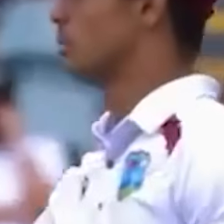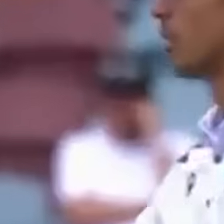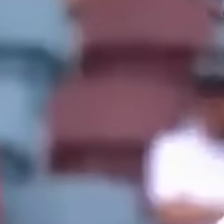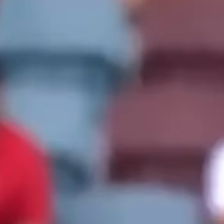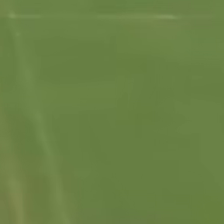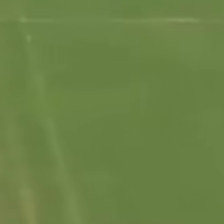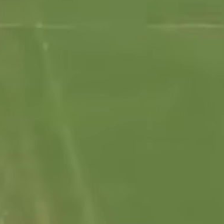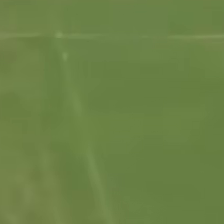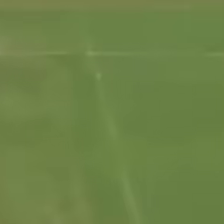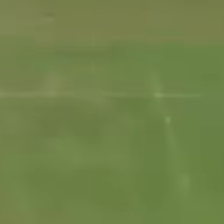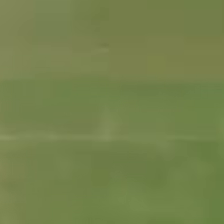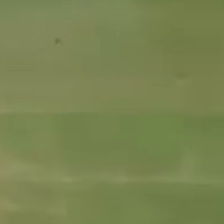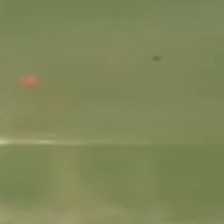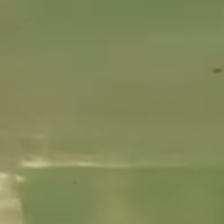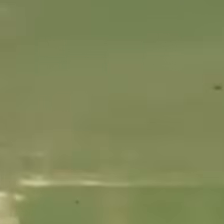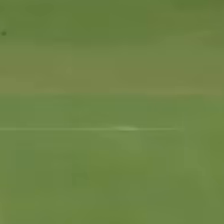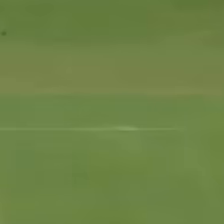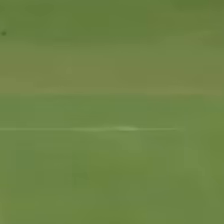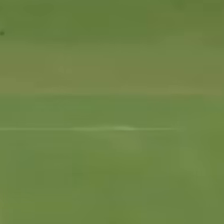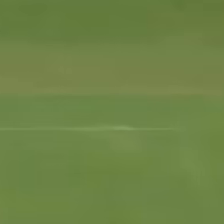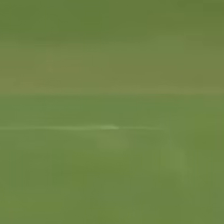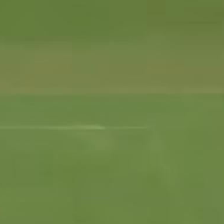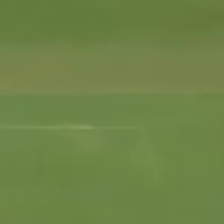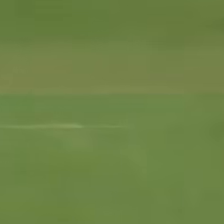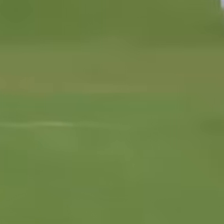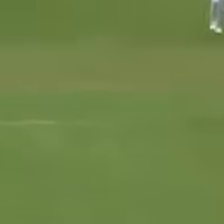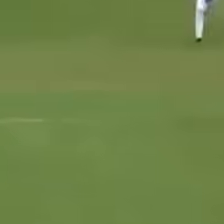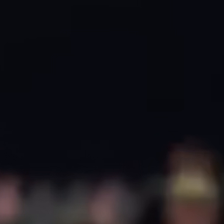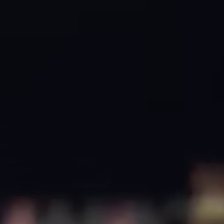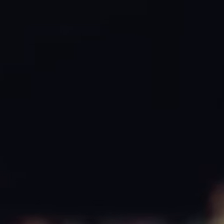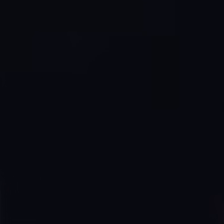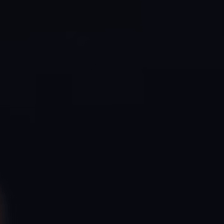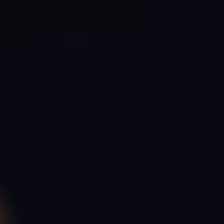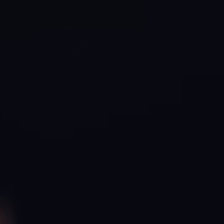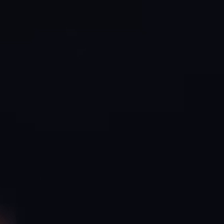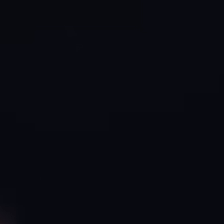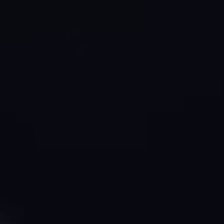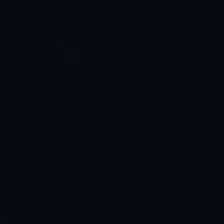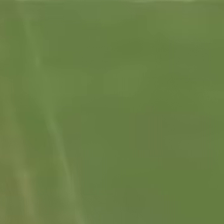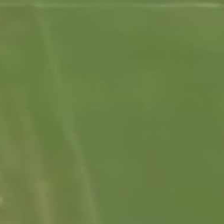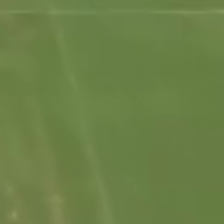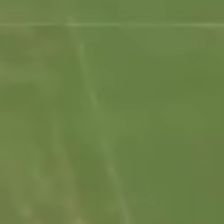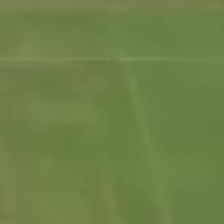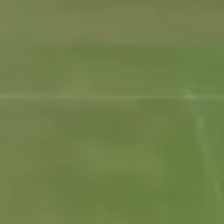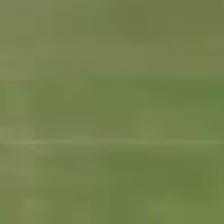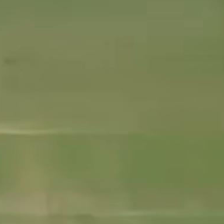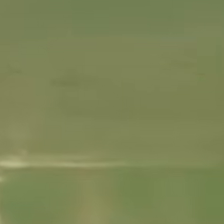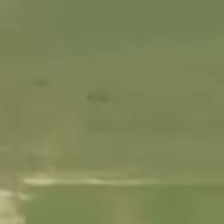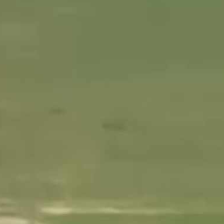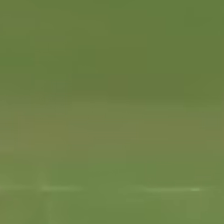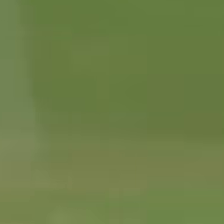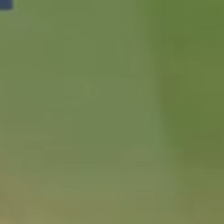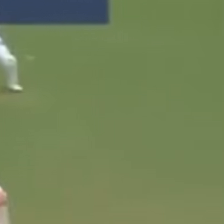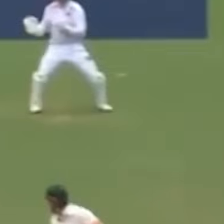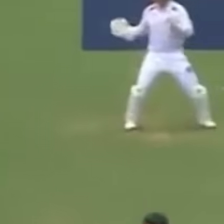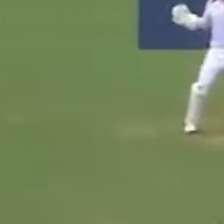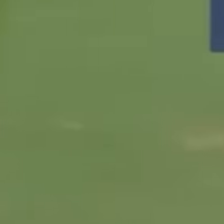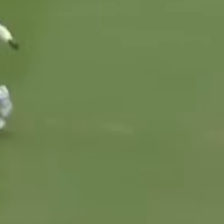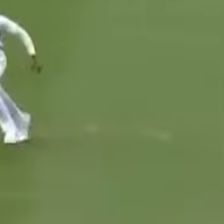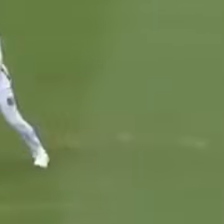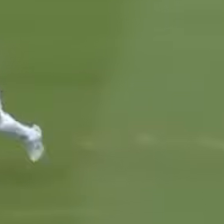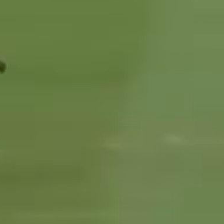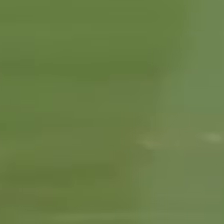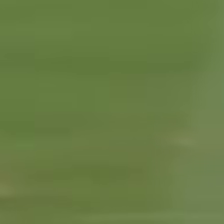flair. This category will be left to be seen. However, Joseph's chances in the other two categories are slim, as